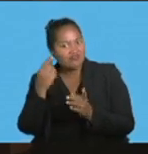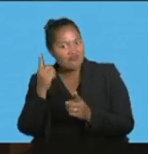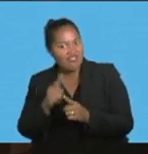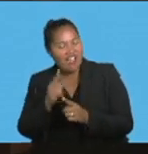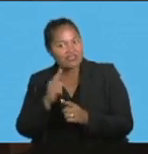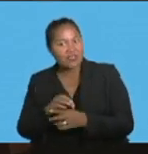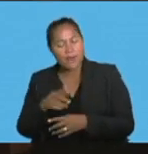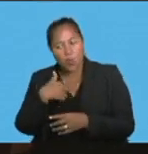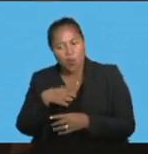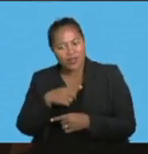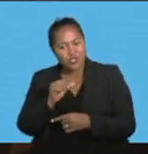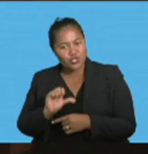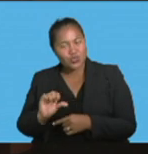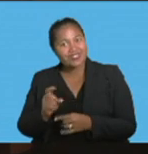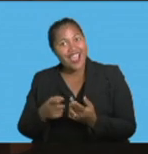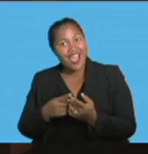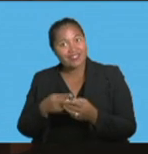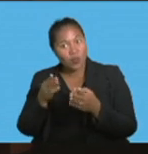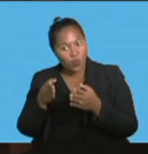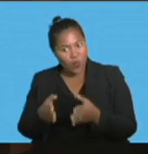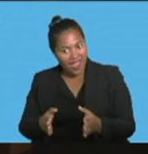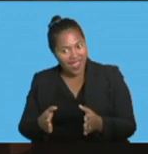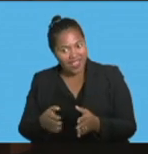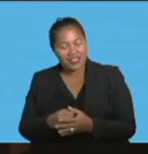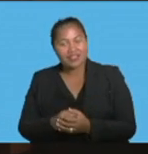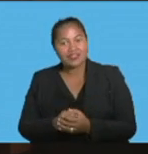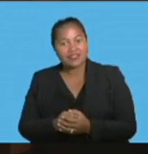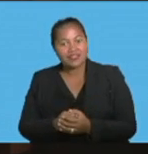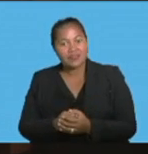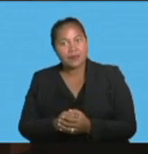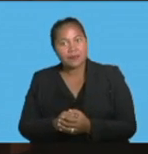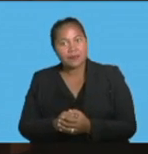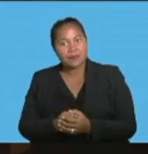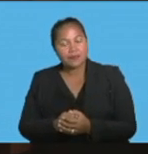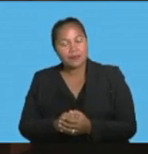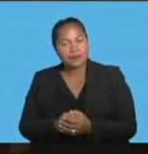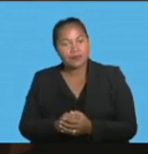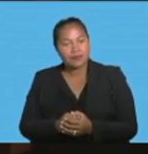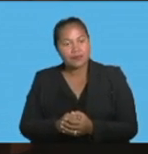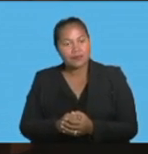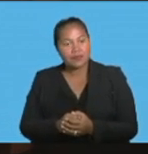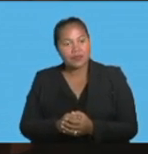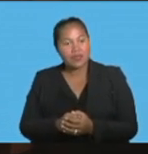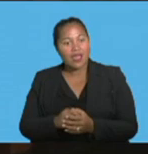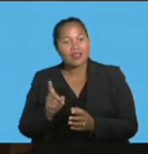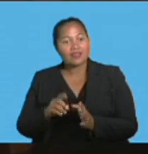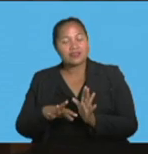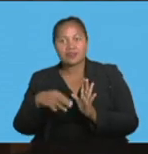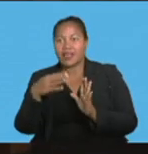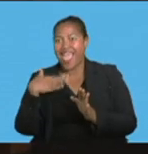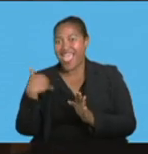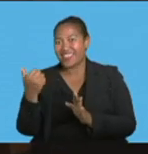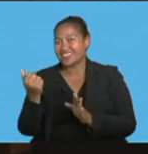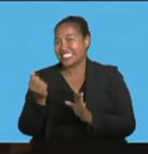other mechanisms follow an algorithm such as that it does warrant action or health system